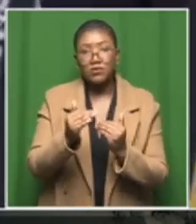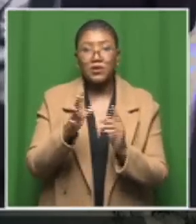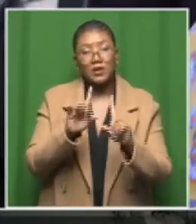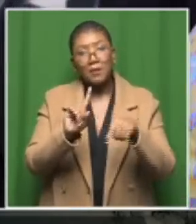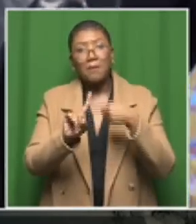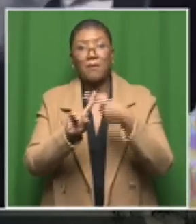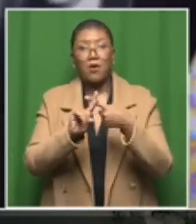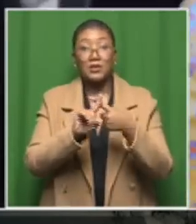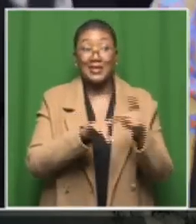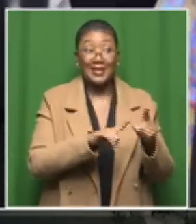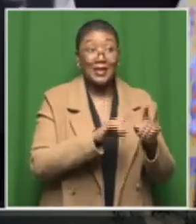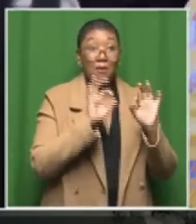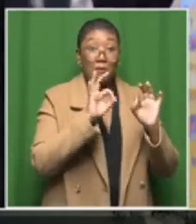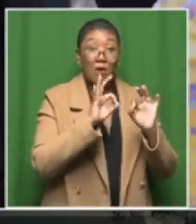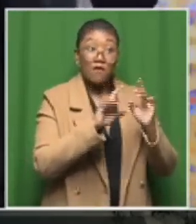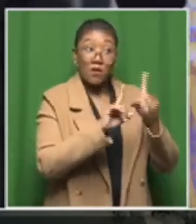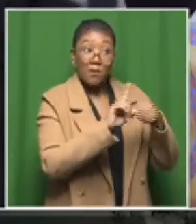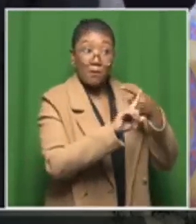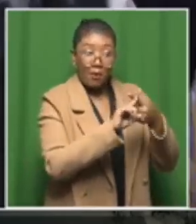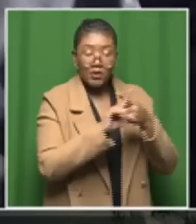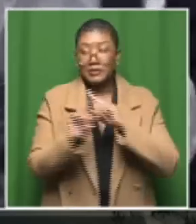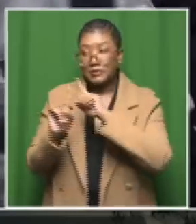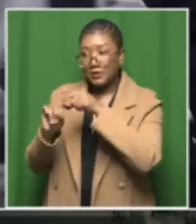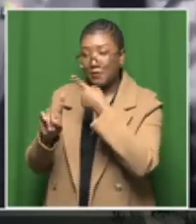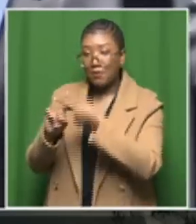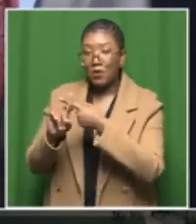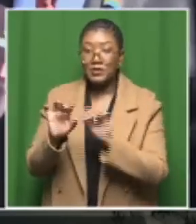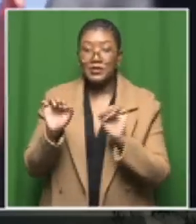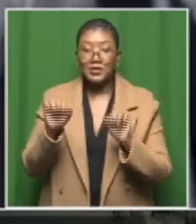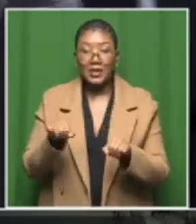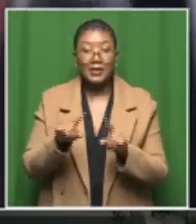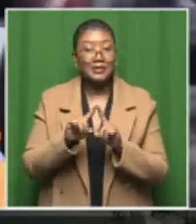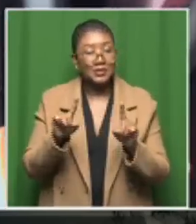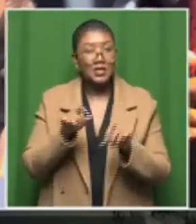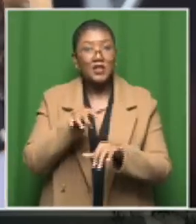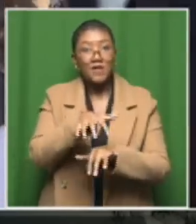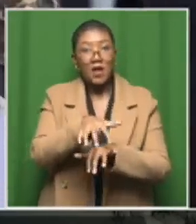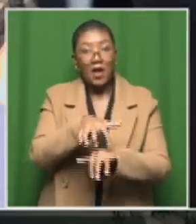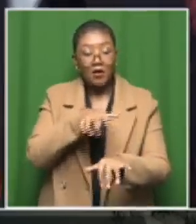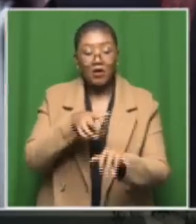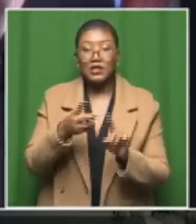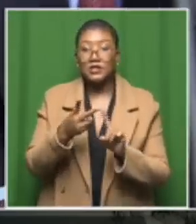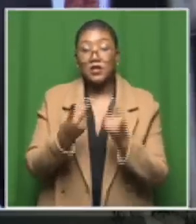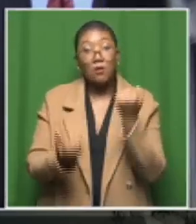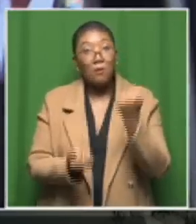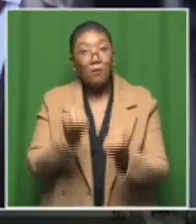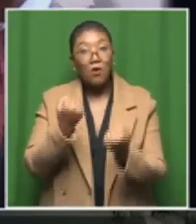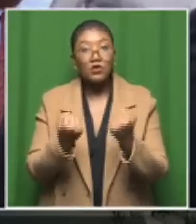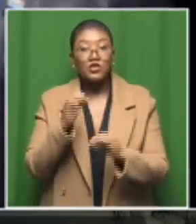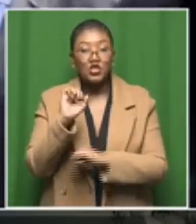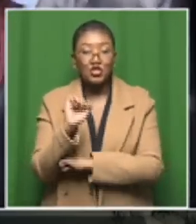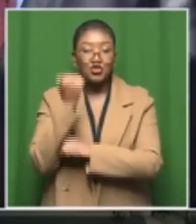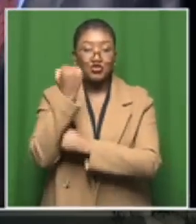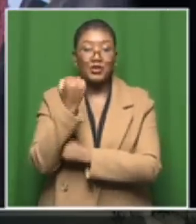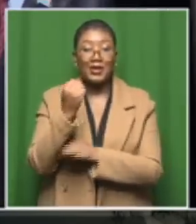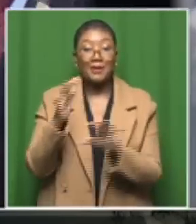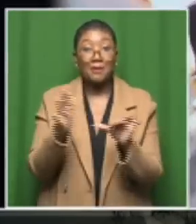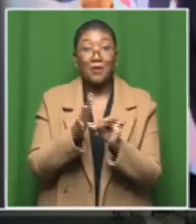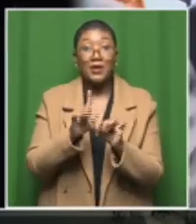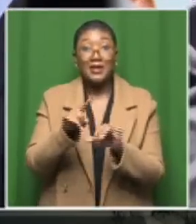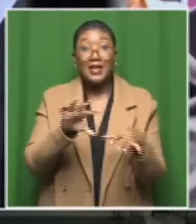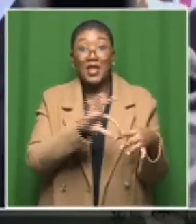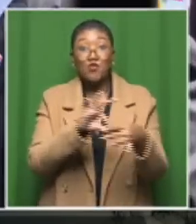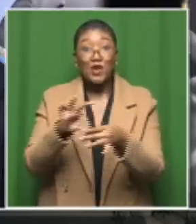win-win. It must benefit South African workers who work in the motor manufacturing, the agricultural sectors. It must benefit US workers too, because you need a relationship which is not based